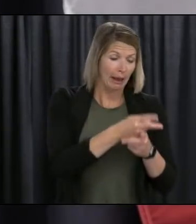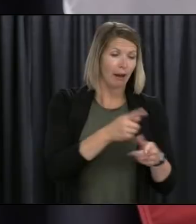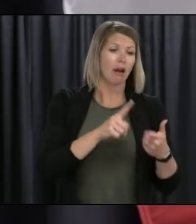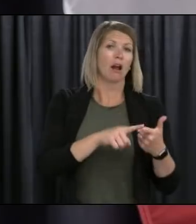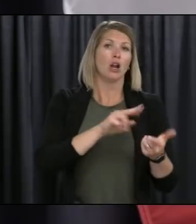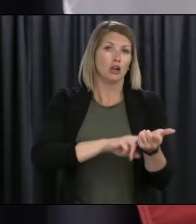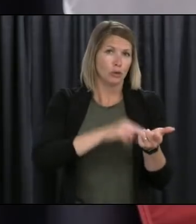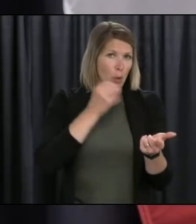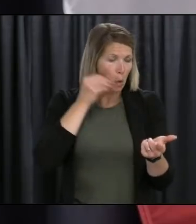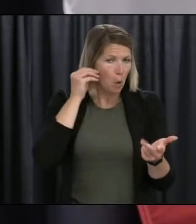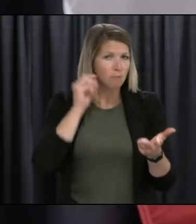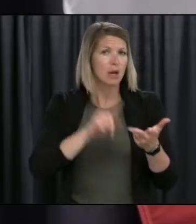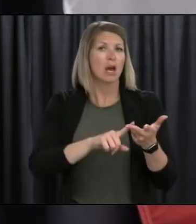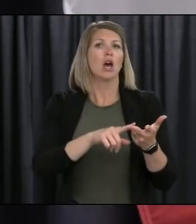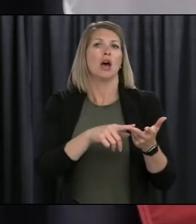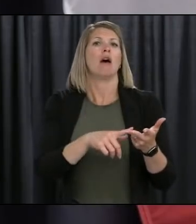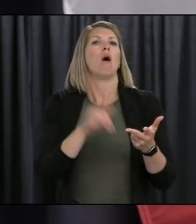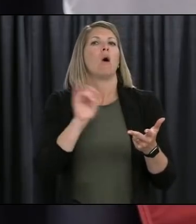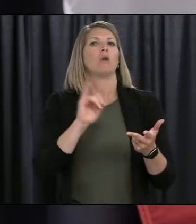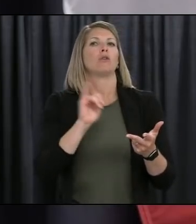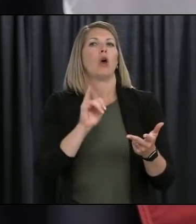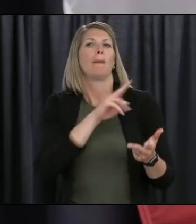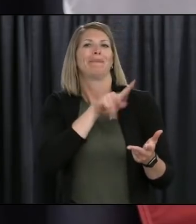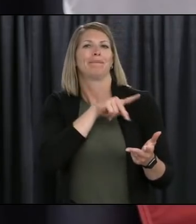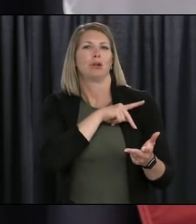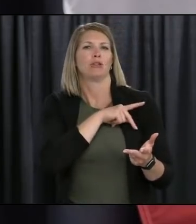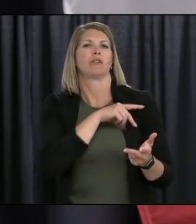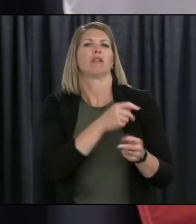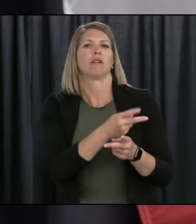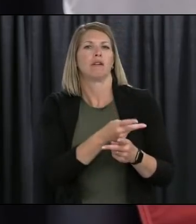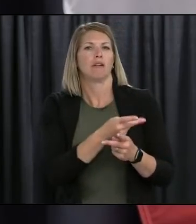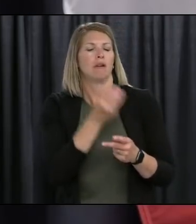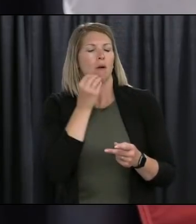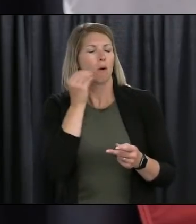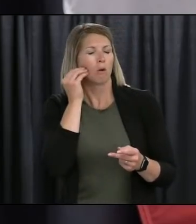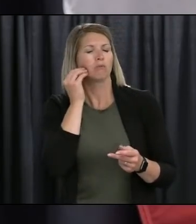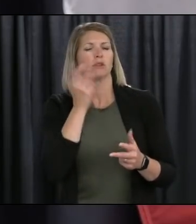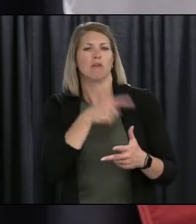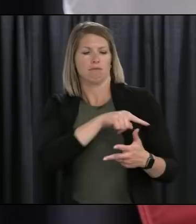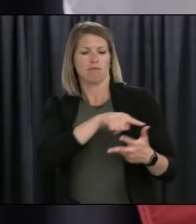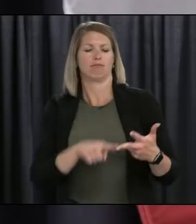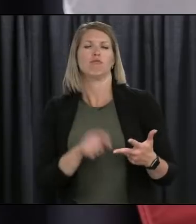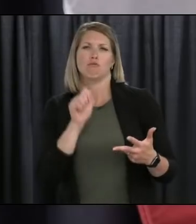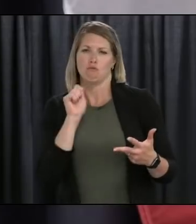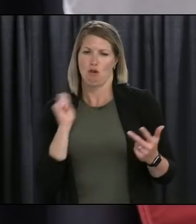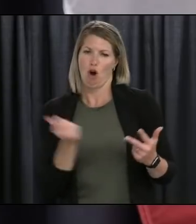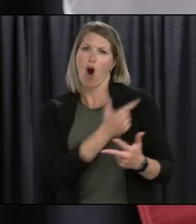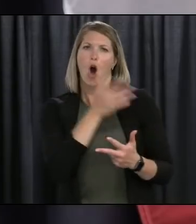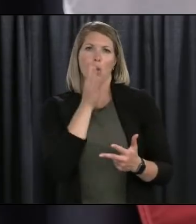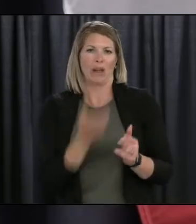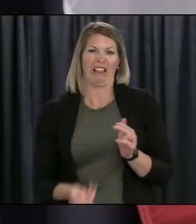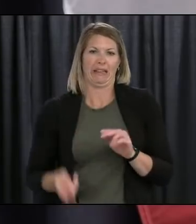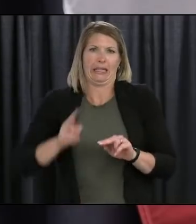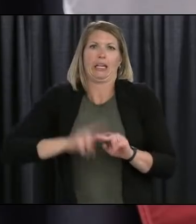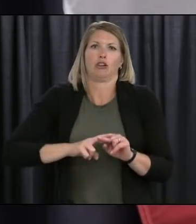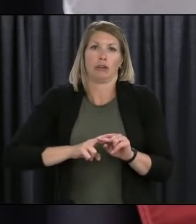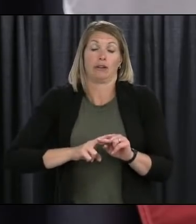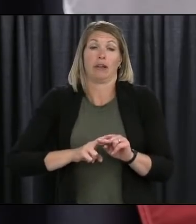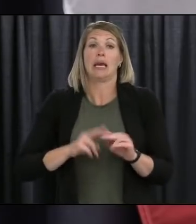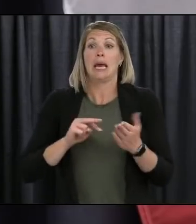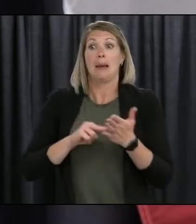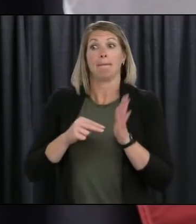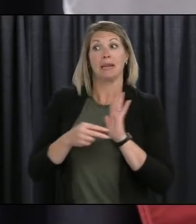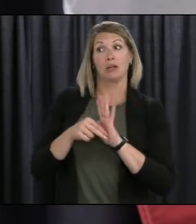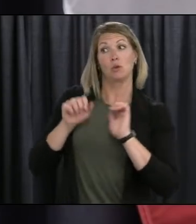Dr. Fitzgerald's recommendations, each resident or each inpatient will be able to have up to 6